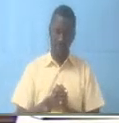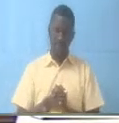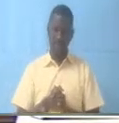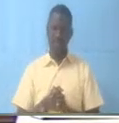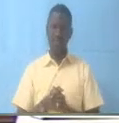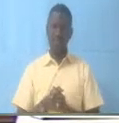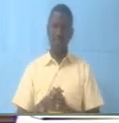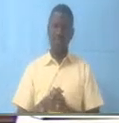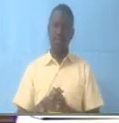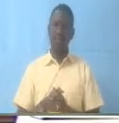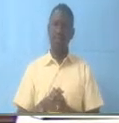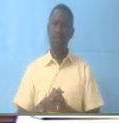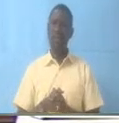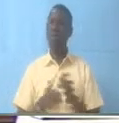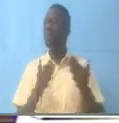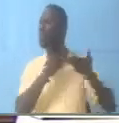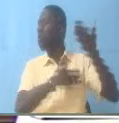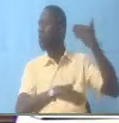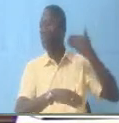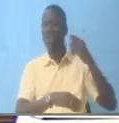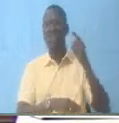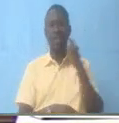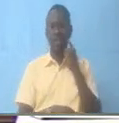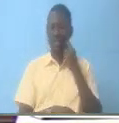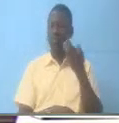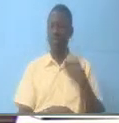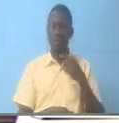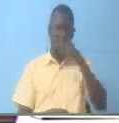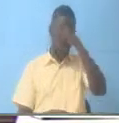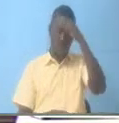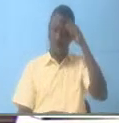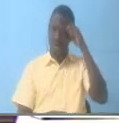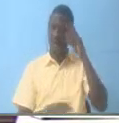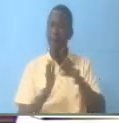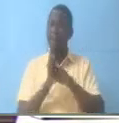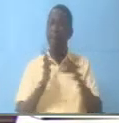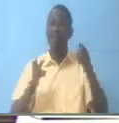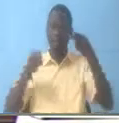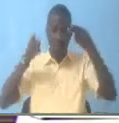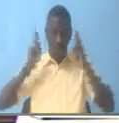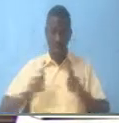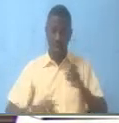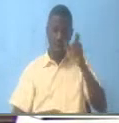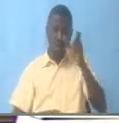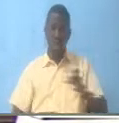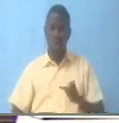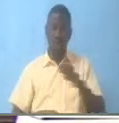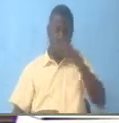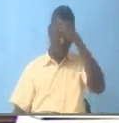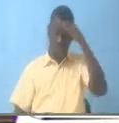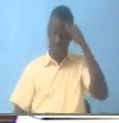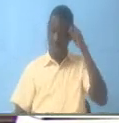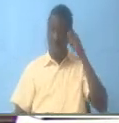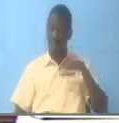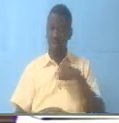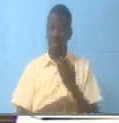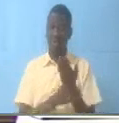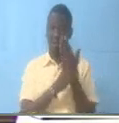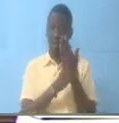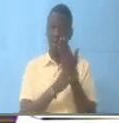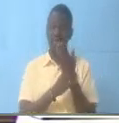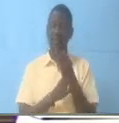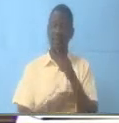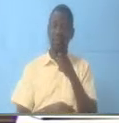When you were, during those days when you were in private practice, ci jamono jooju nga xam ne nag yaa ngi doon liggéeyal sa boppa, did